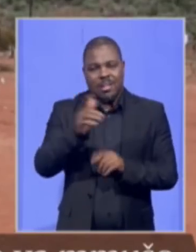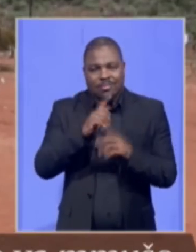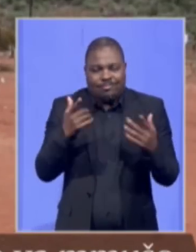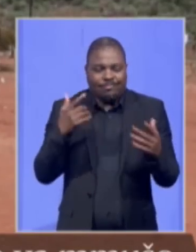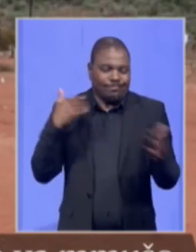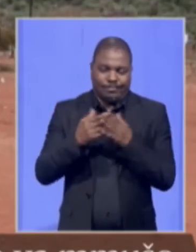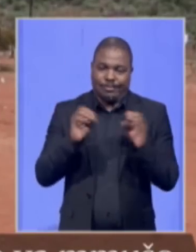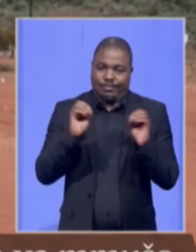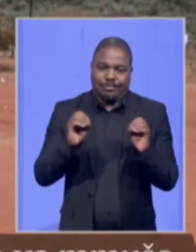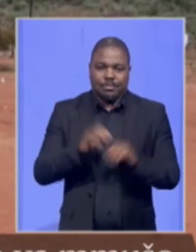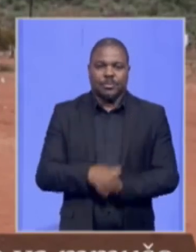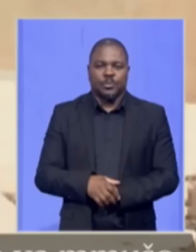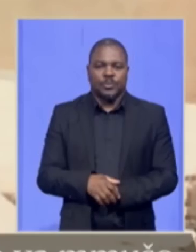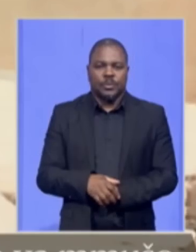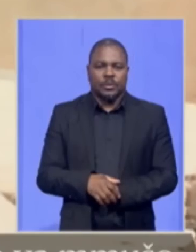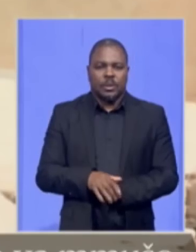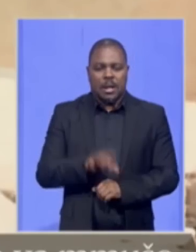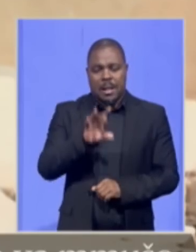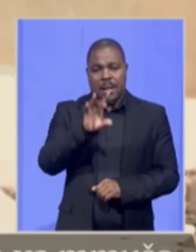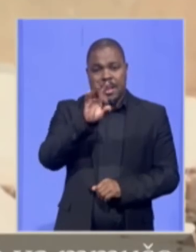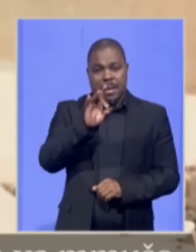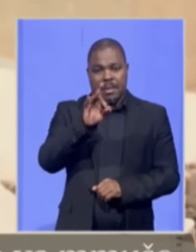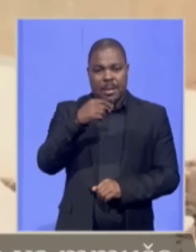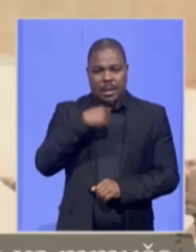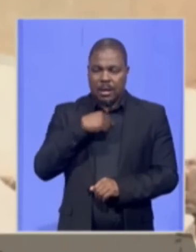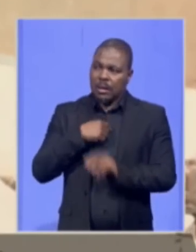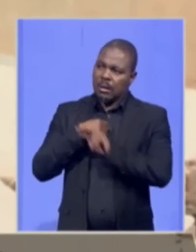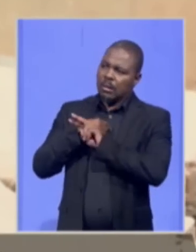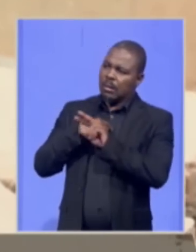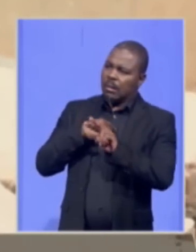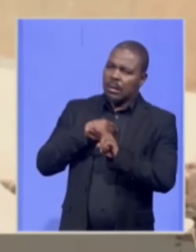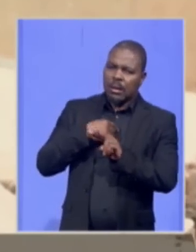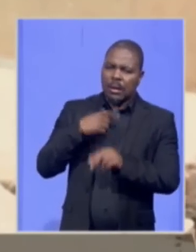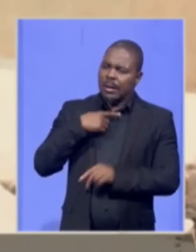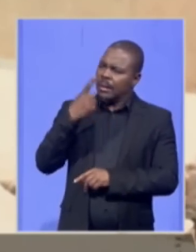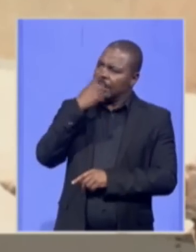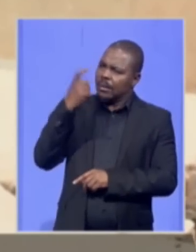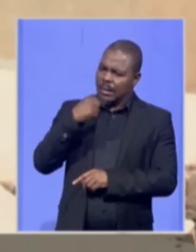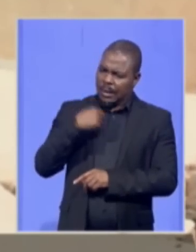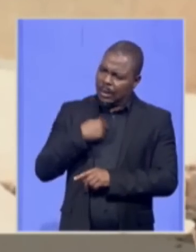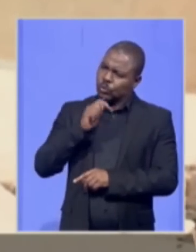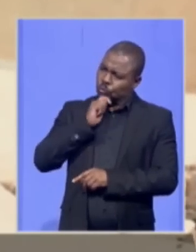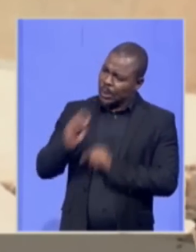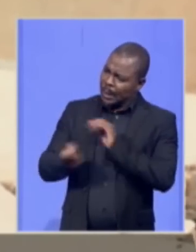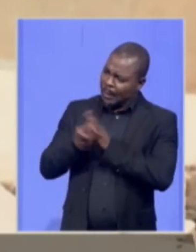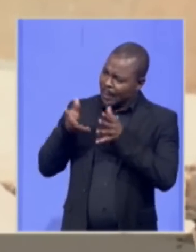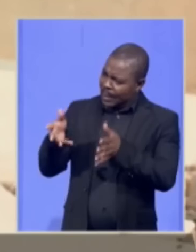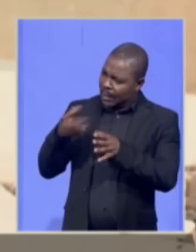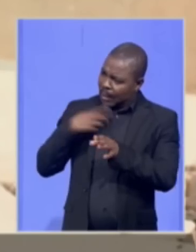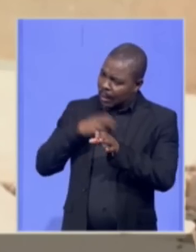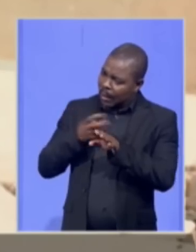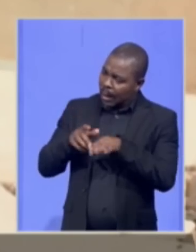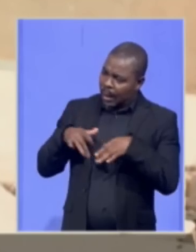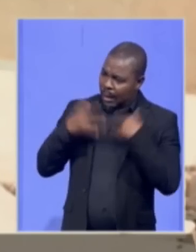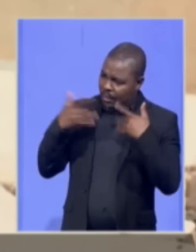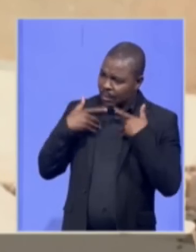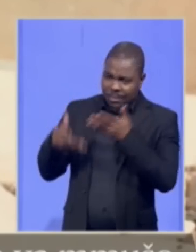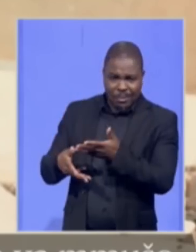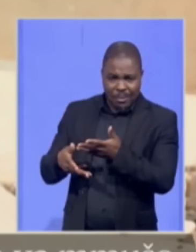senaneng kgopšegile ka la bobedi mola ke lebelela mo ka rena ke a tiputšega nna ke tswa ka mona gana ka mo go tswa nna le bana